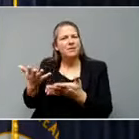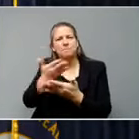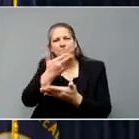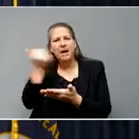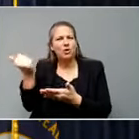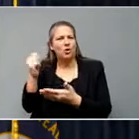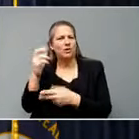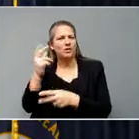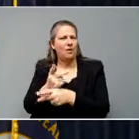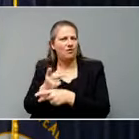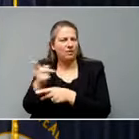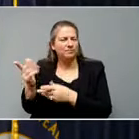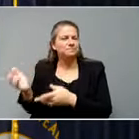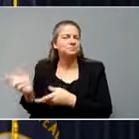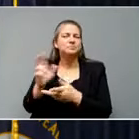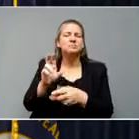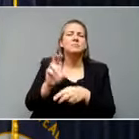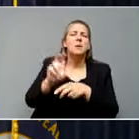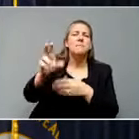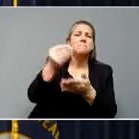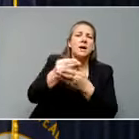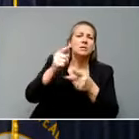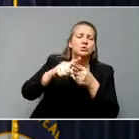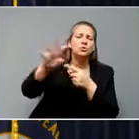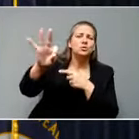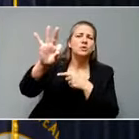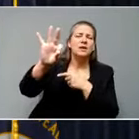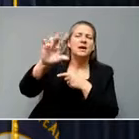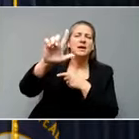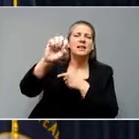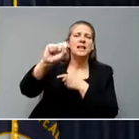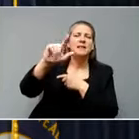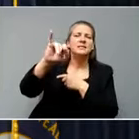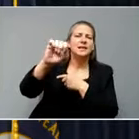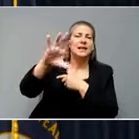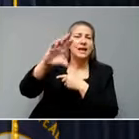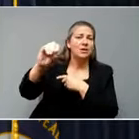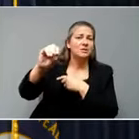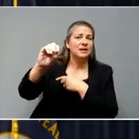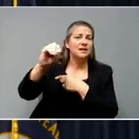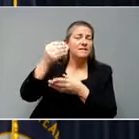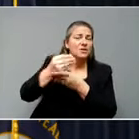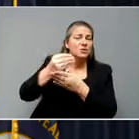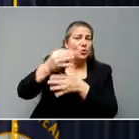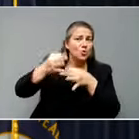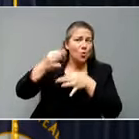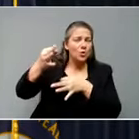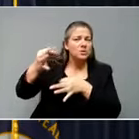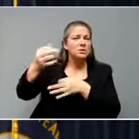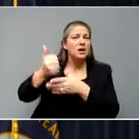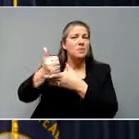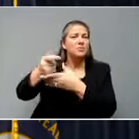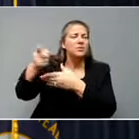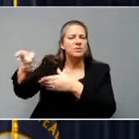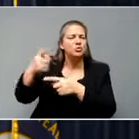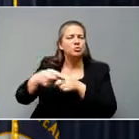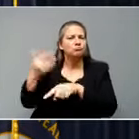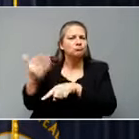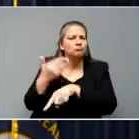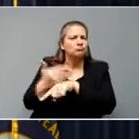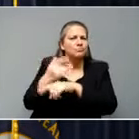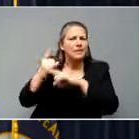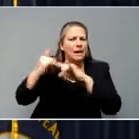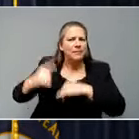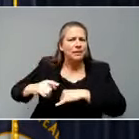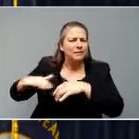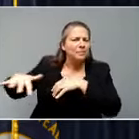Court awarded $1 million to expand the Leslie County Recreational Facility by constructing a camping complex. City of Boonville was